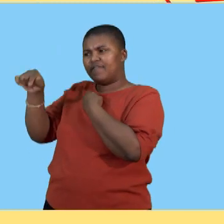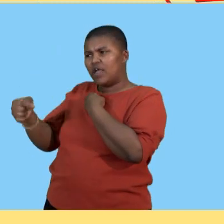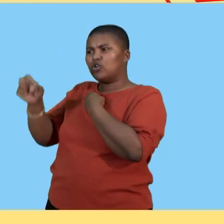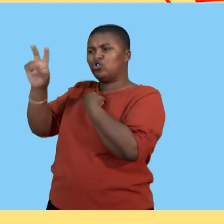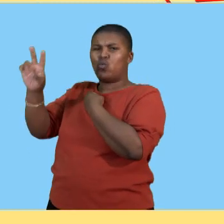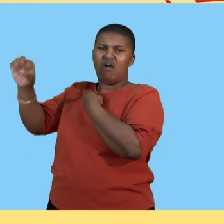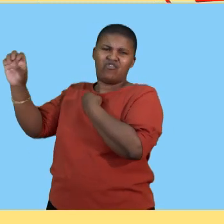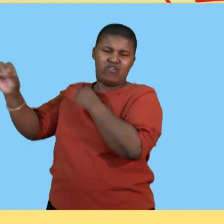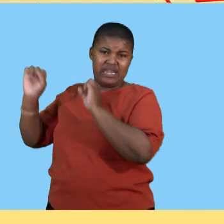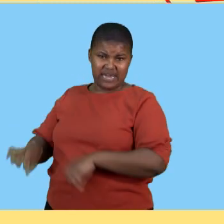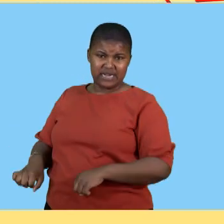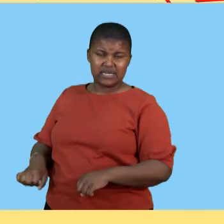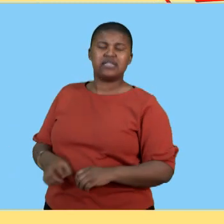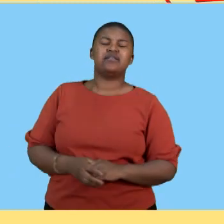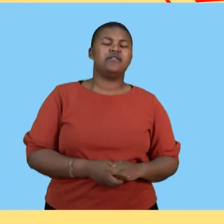gives us